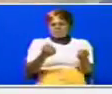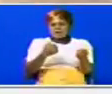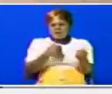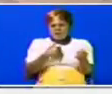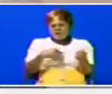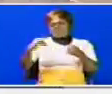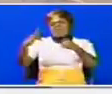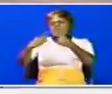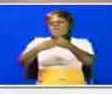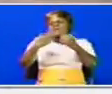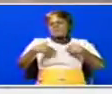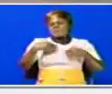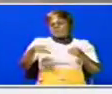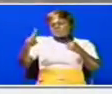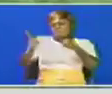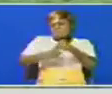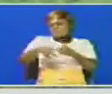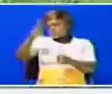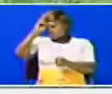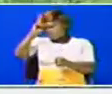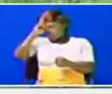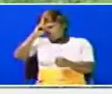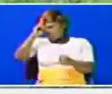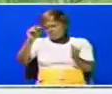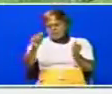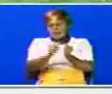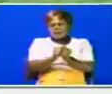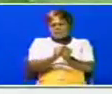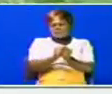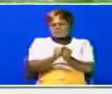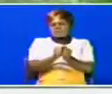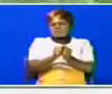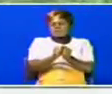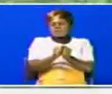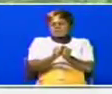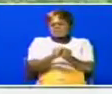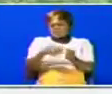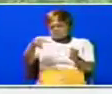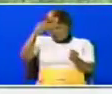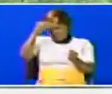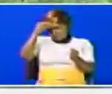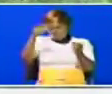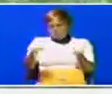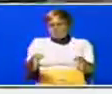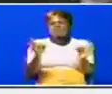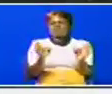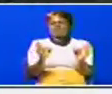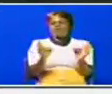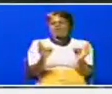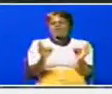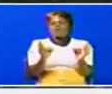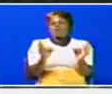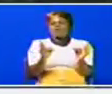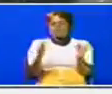board, among them six police officers, together with Ibrahim Sheikh, who was the Turkana East District Education Officer, who